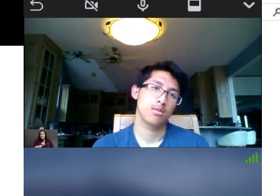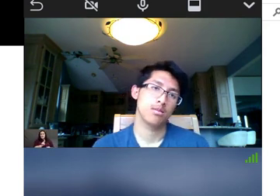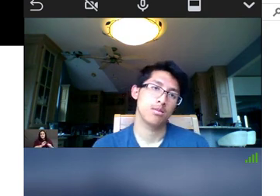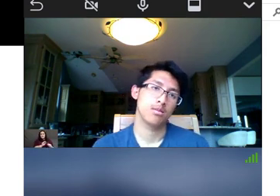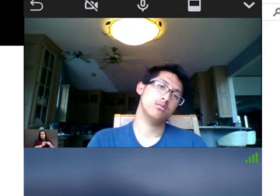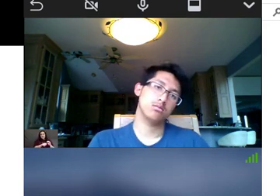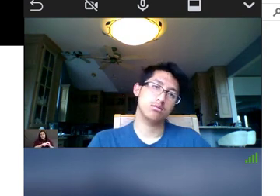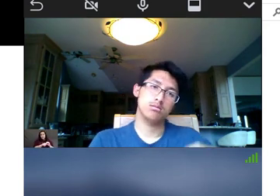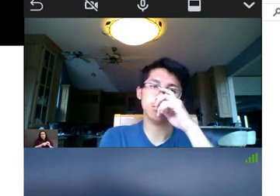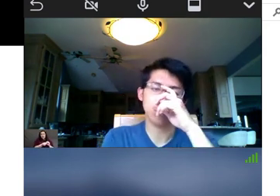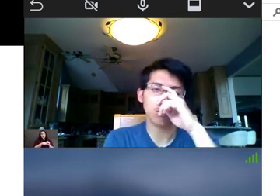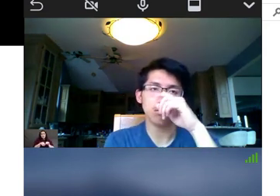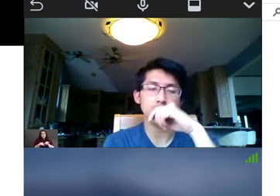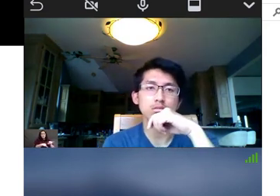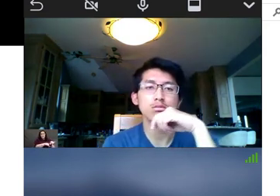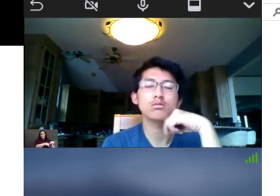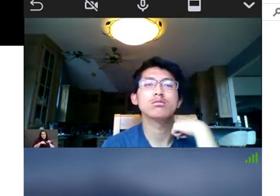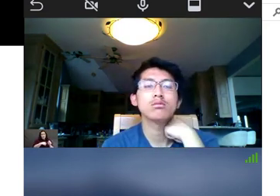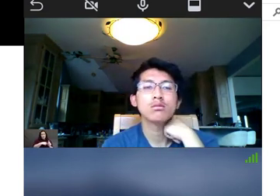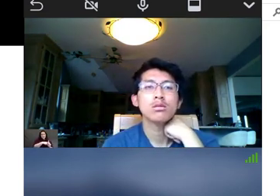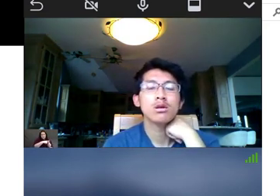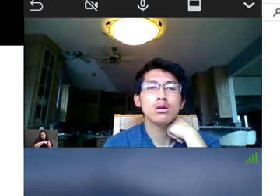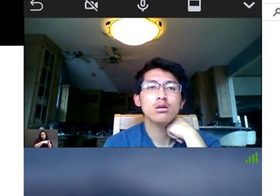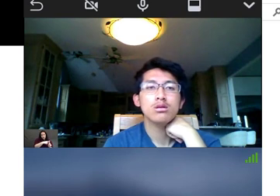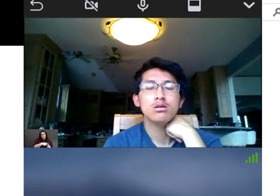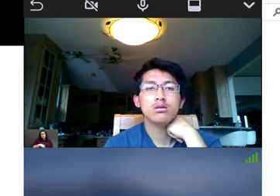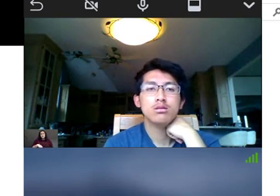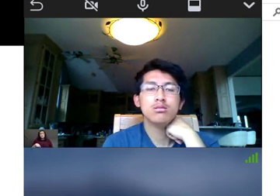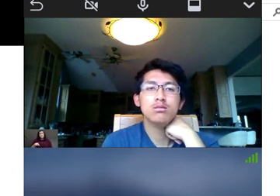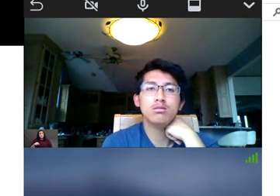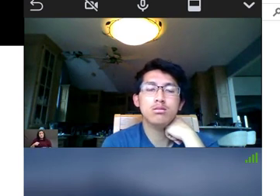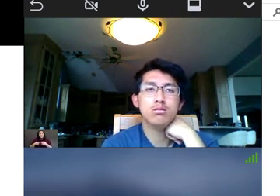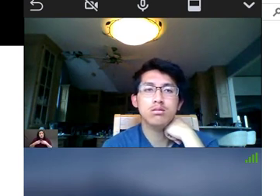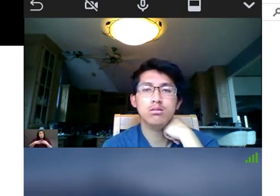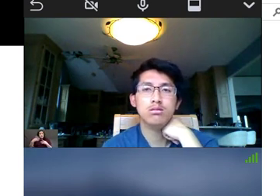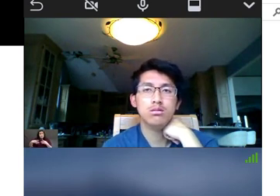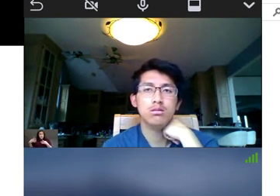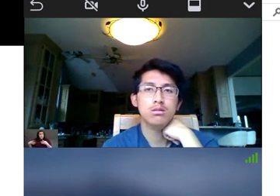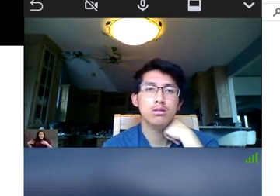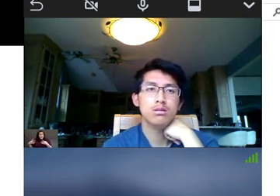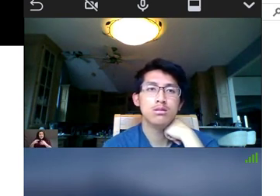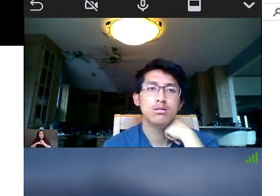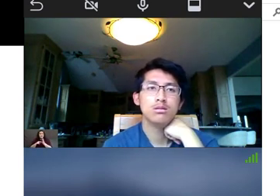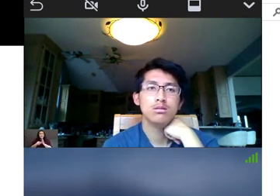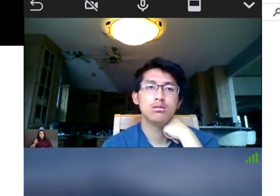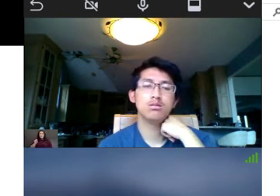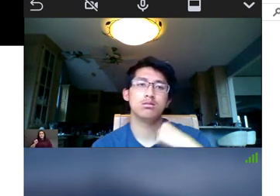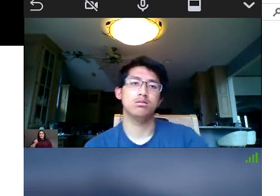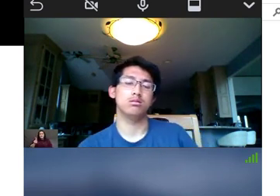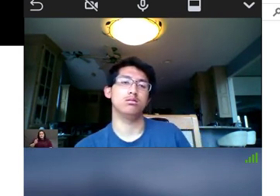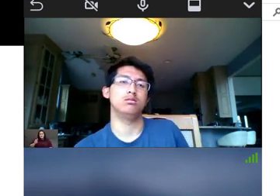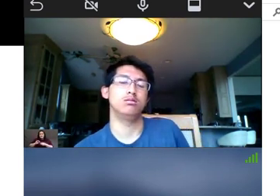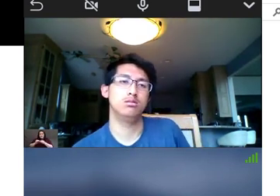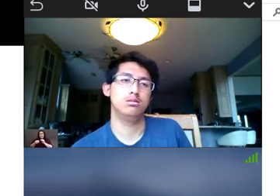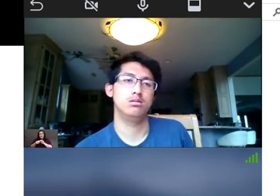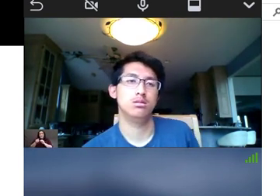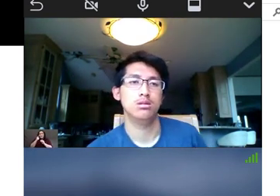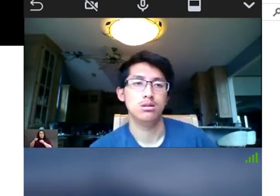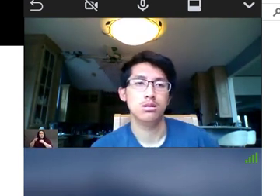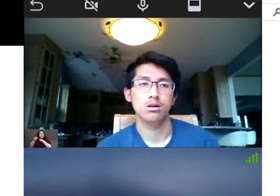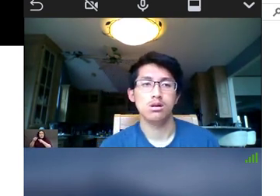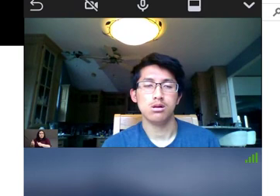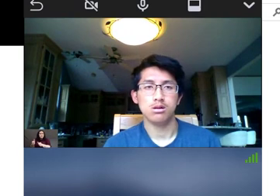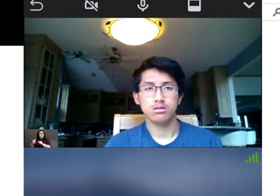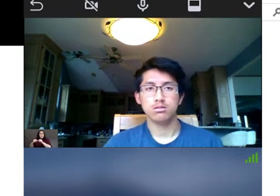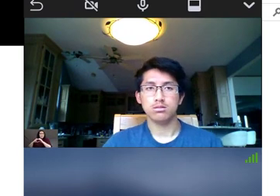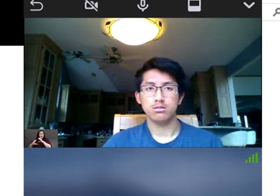turbulent, then we would use the Nusselt number correlation for a smooth pipe. And then we'd have to figure out if the surface temperature